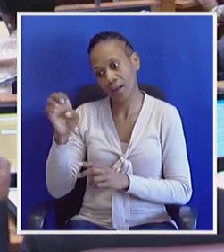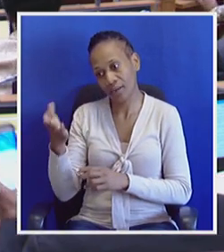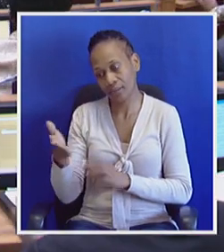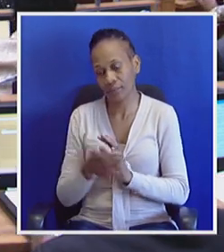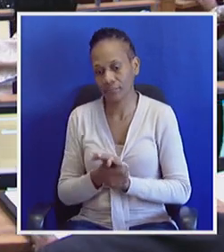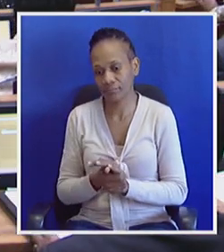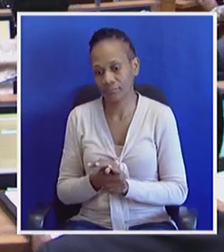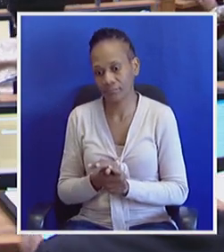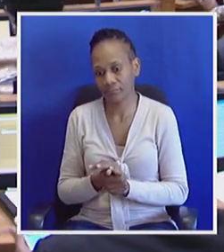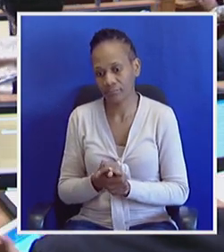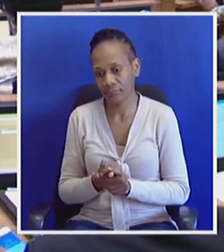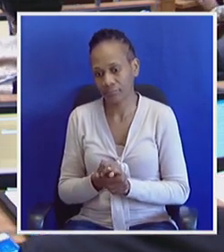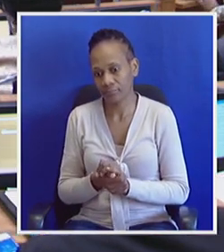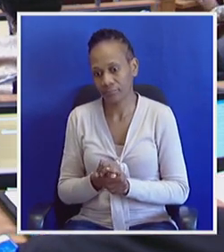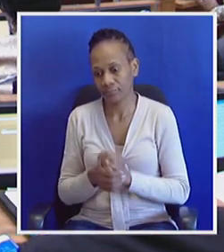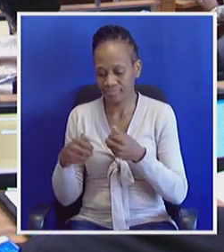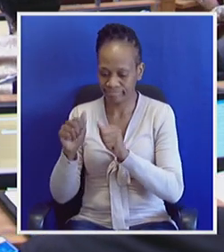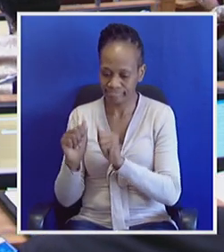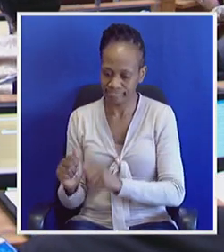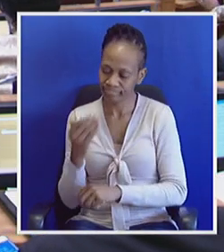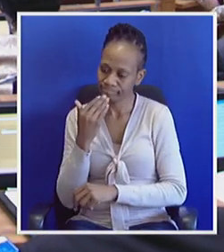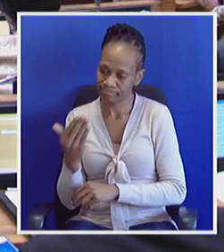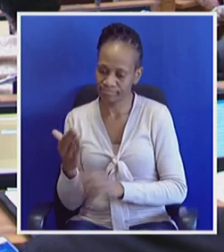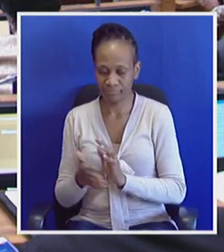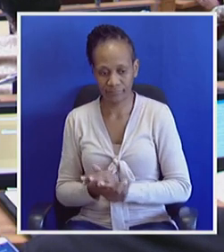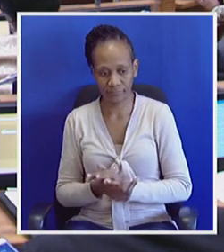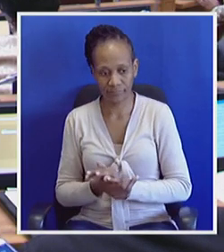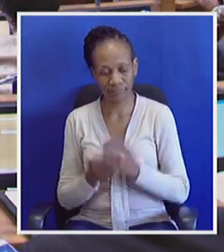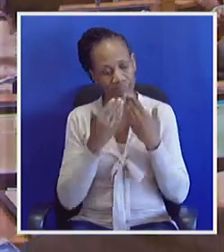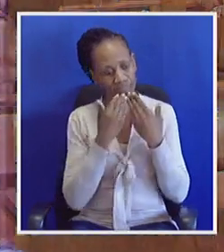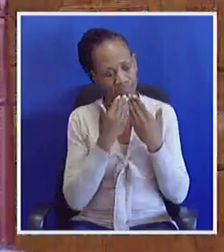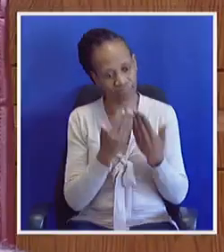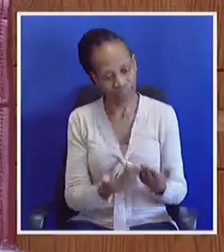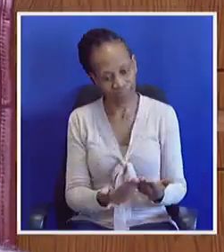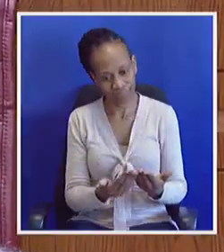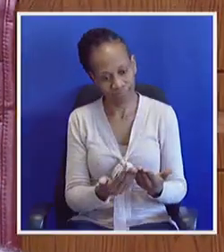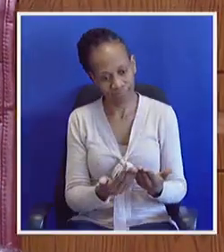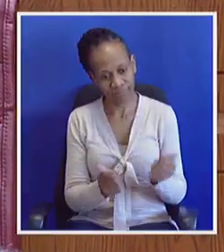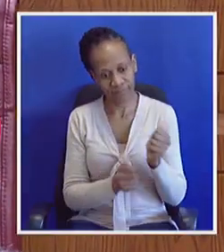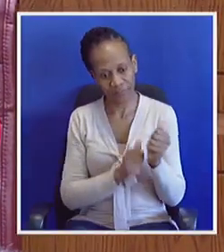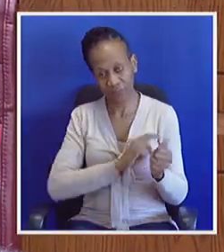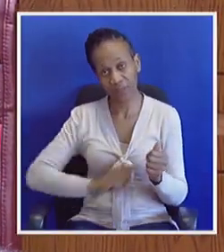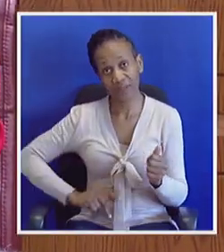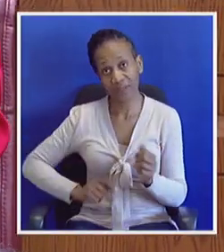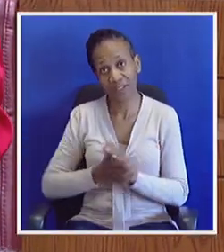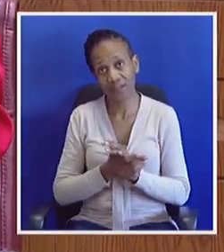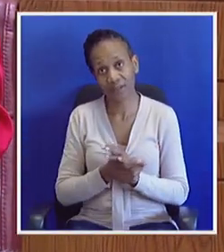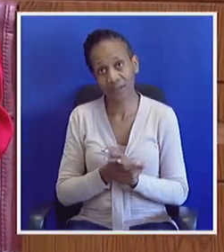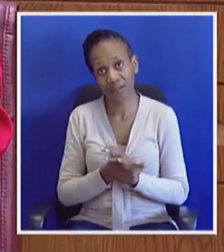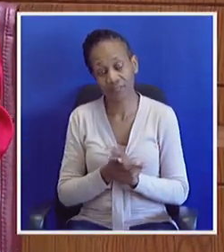Thank you very much, Chair, and thank you very much, Deputy President, for